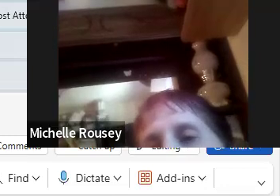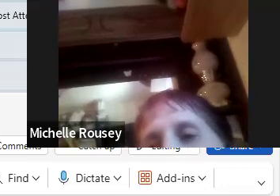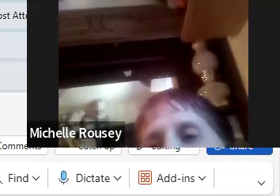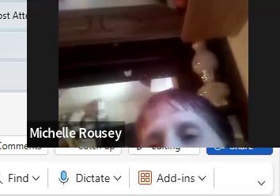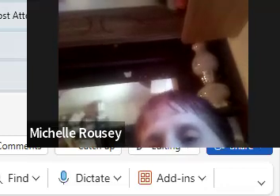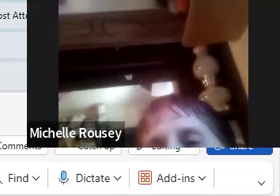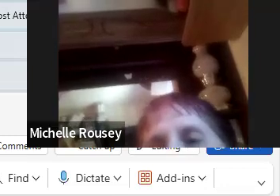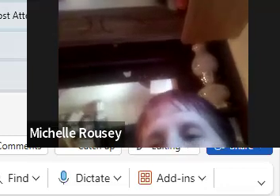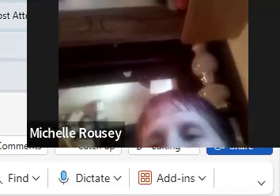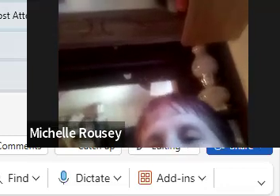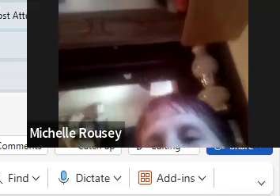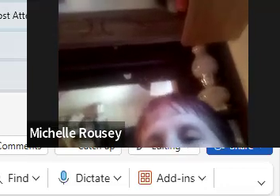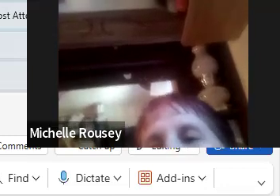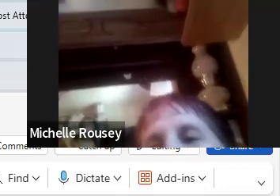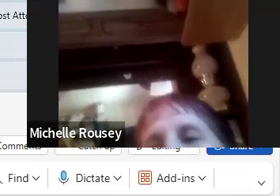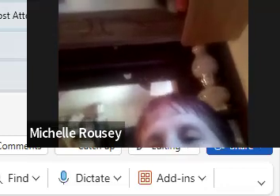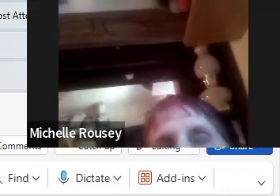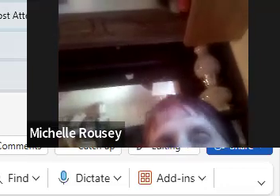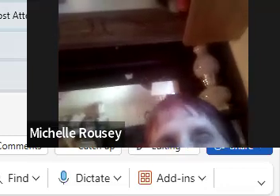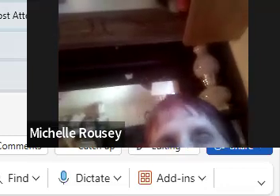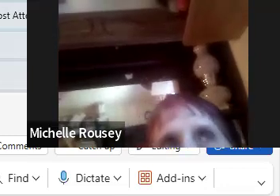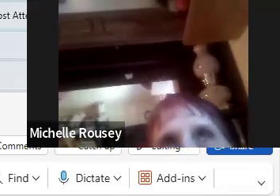of my committees. So